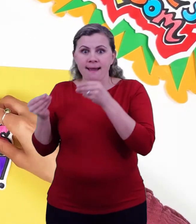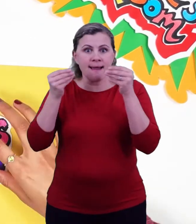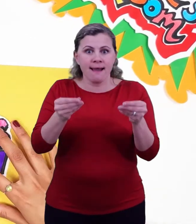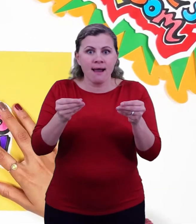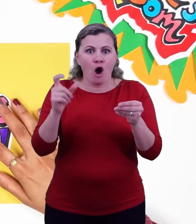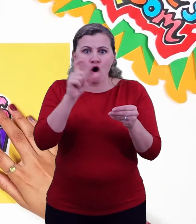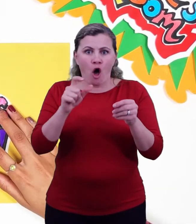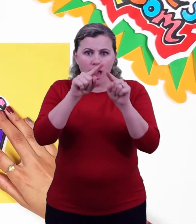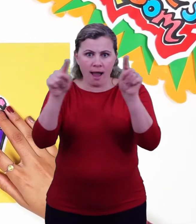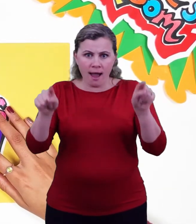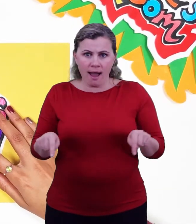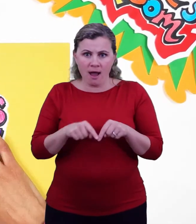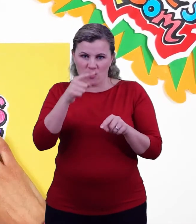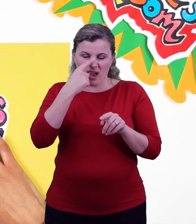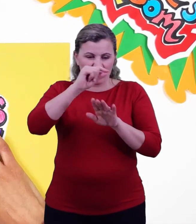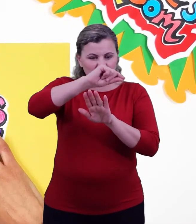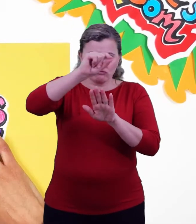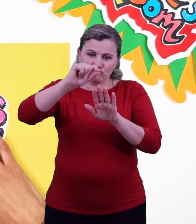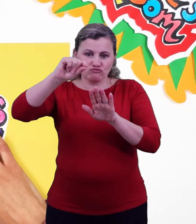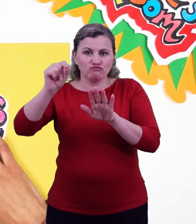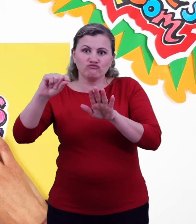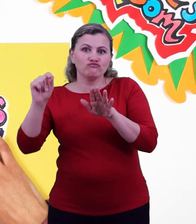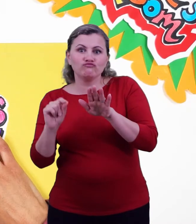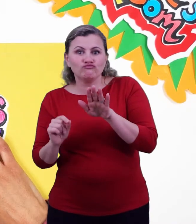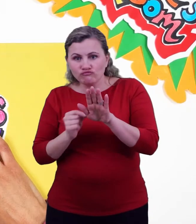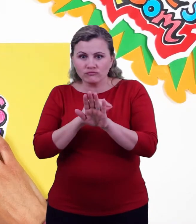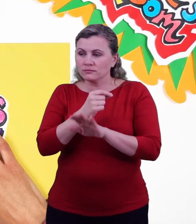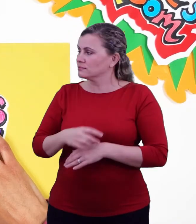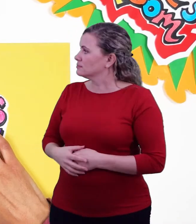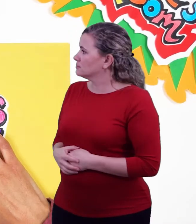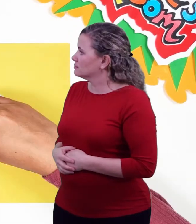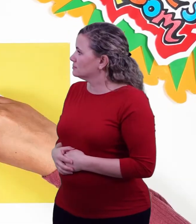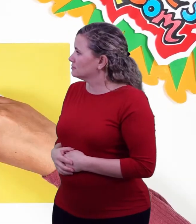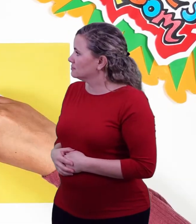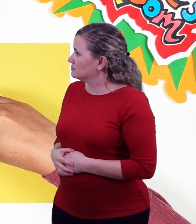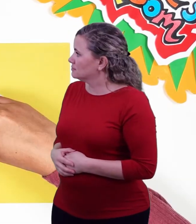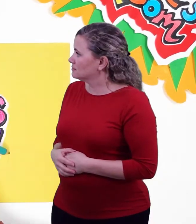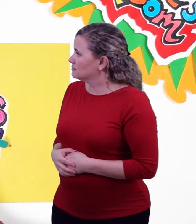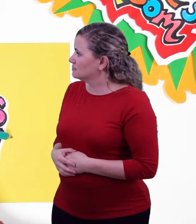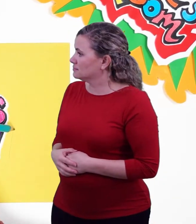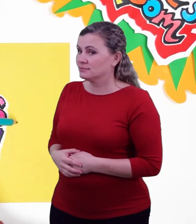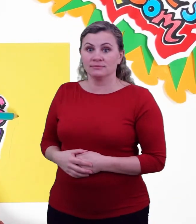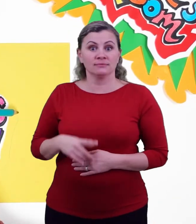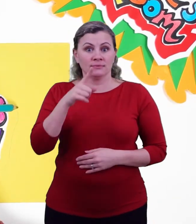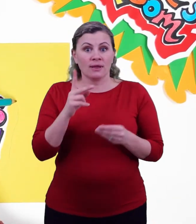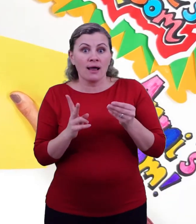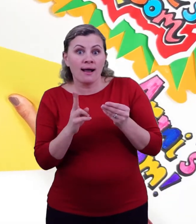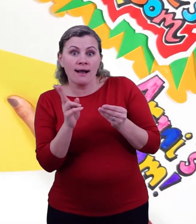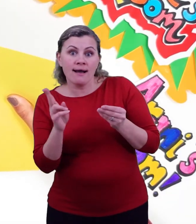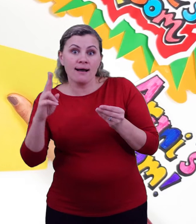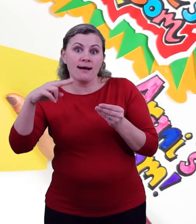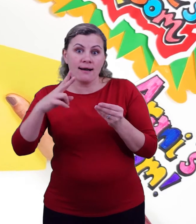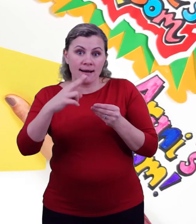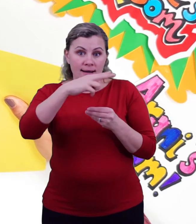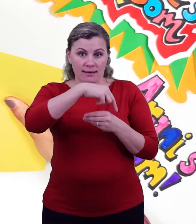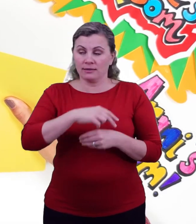Lay your 3D writing onto a piece of coloured card and again roughly draw around your writing, leaving about a 1 centimeter border. And cut this